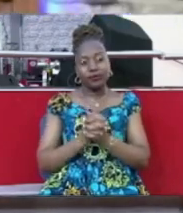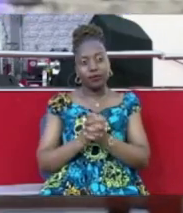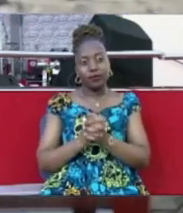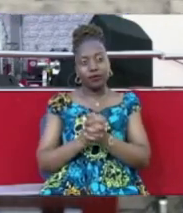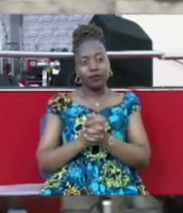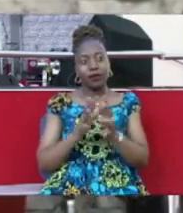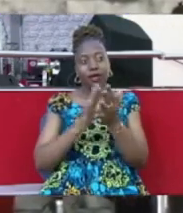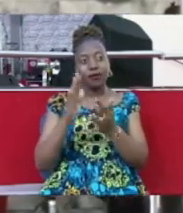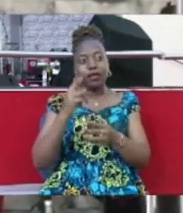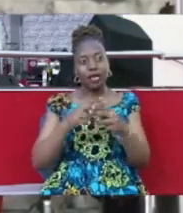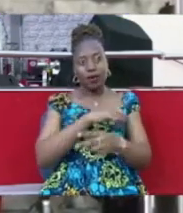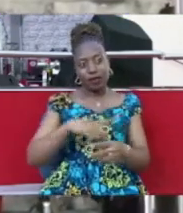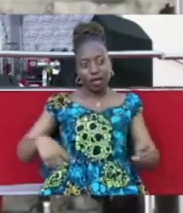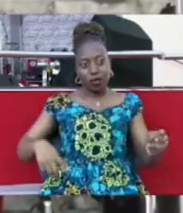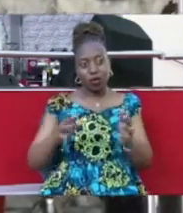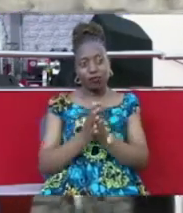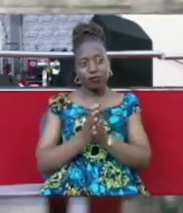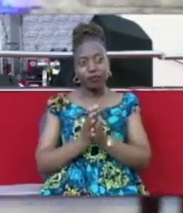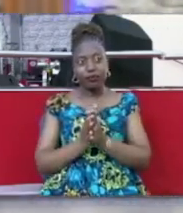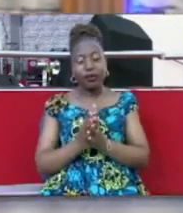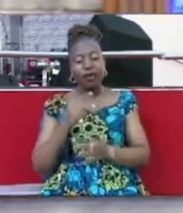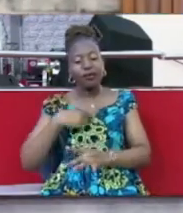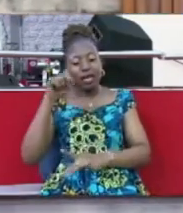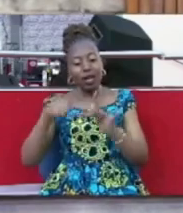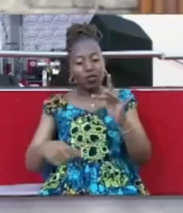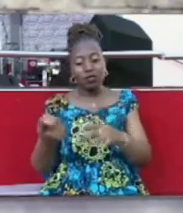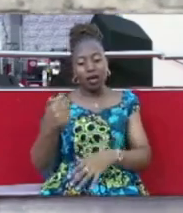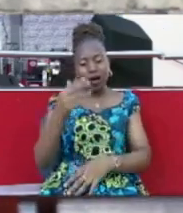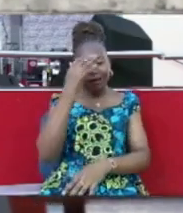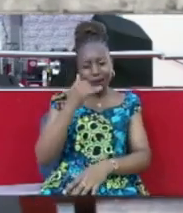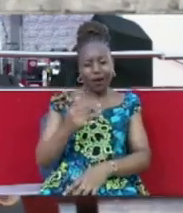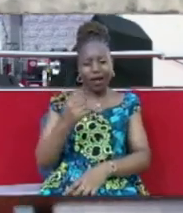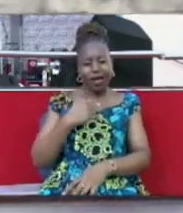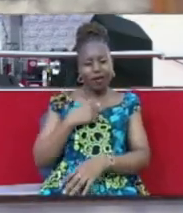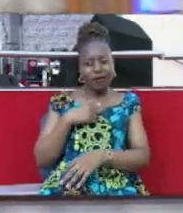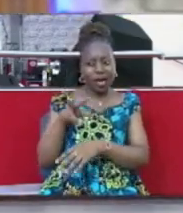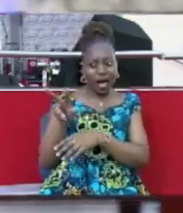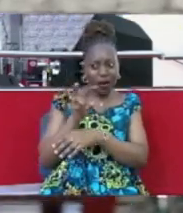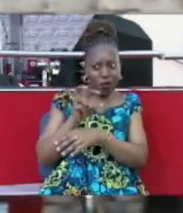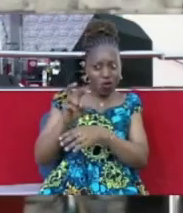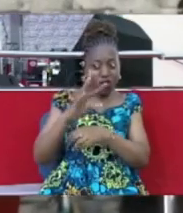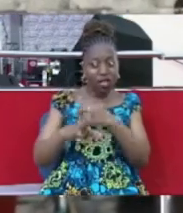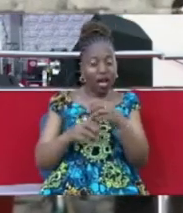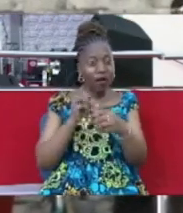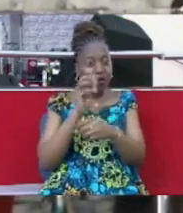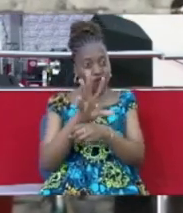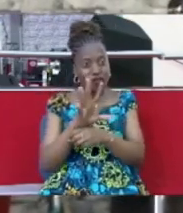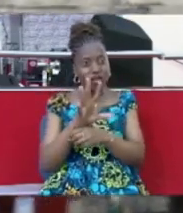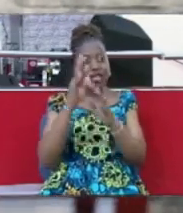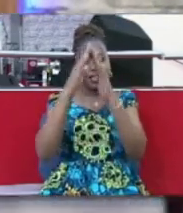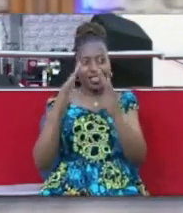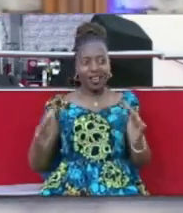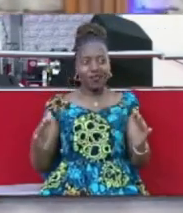maombi. Praise the name of the Lord. Amen. I cannot come because I am watching a series in the house. Do I have a witness? Kwa sababu